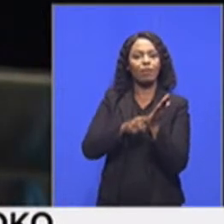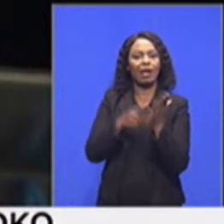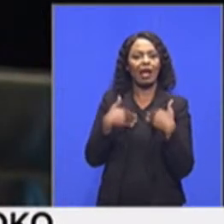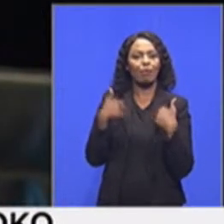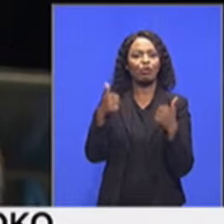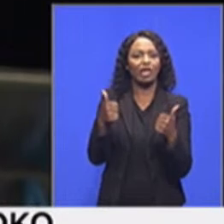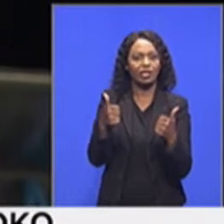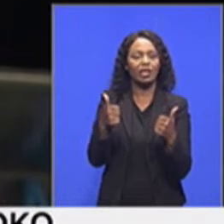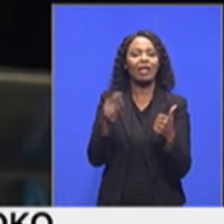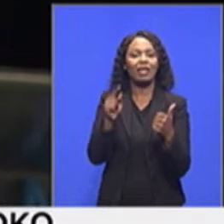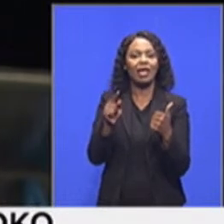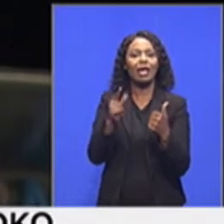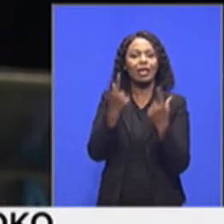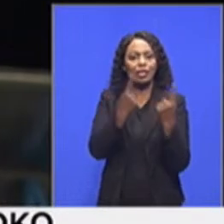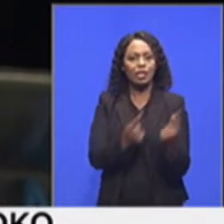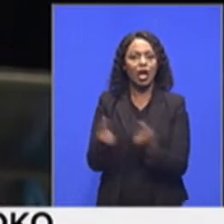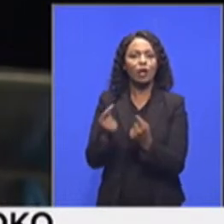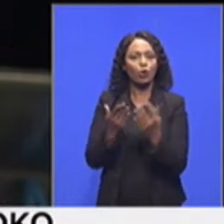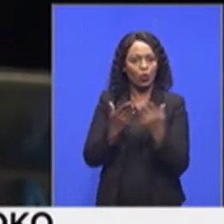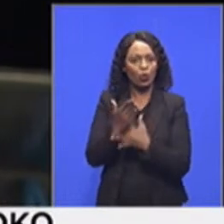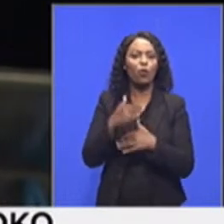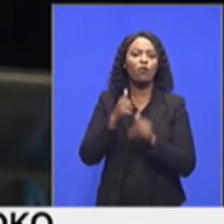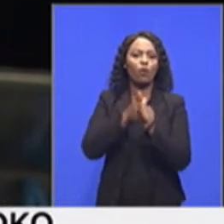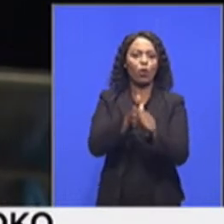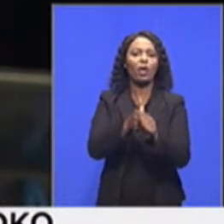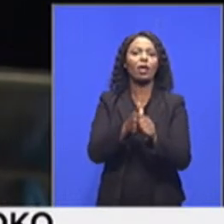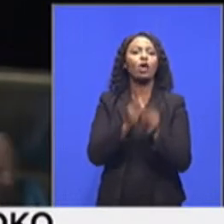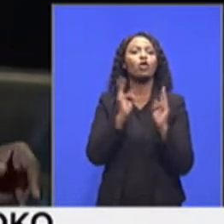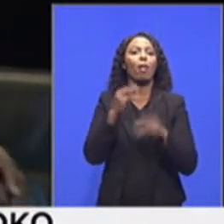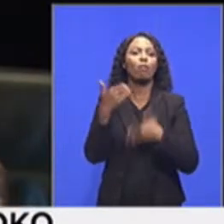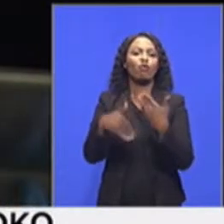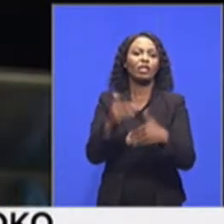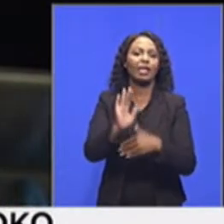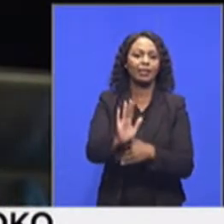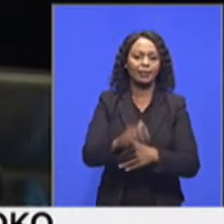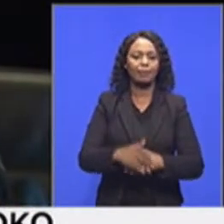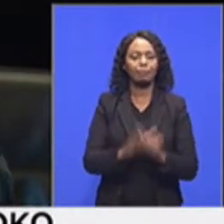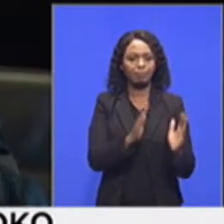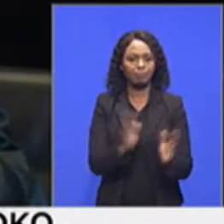be done through the normal process. Move.